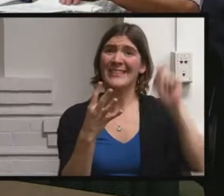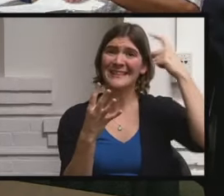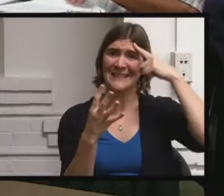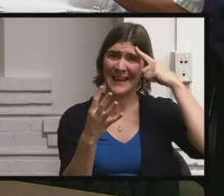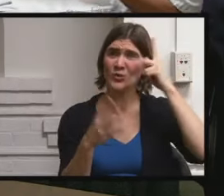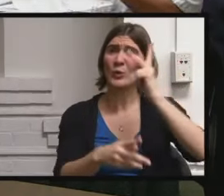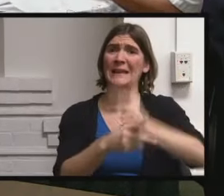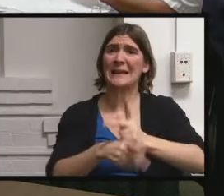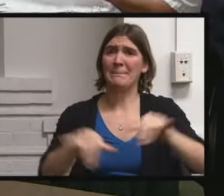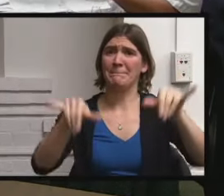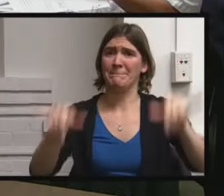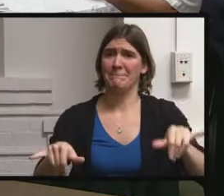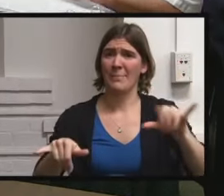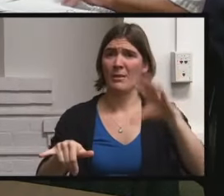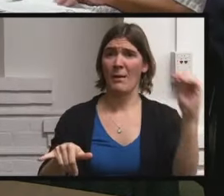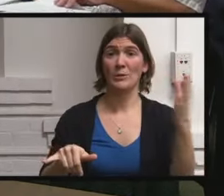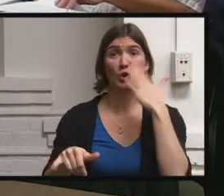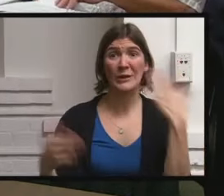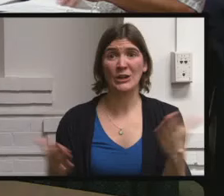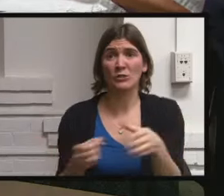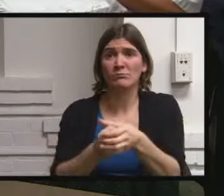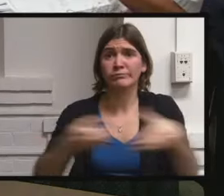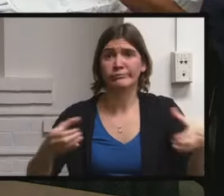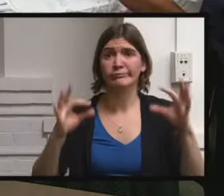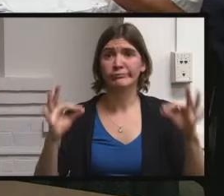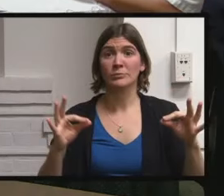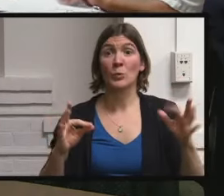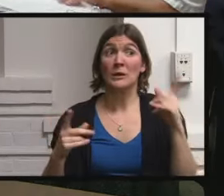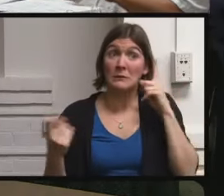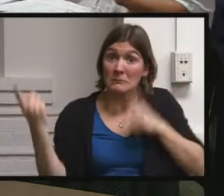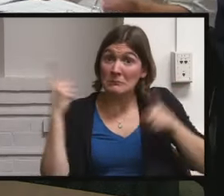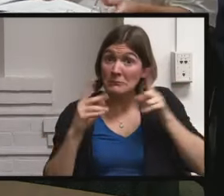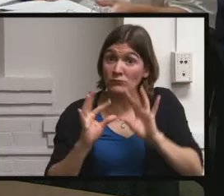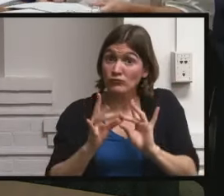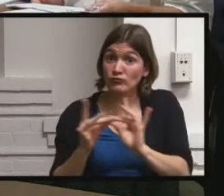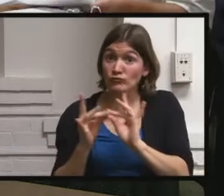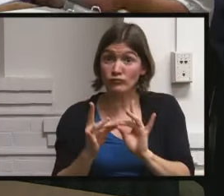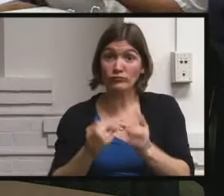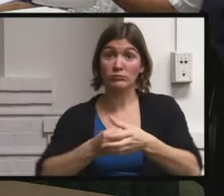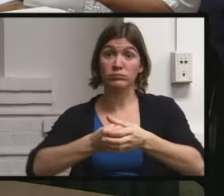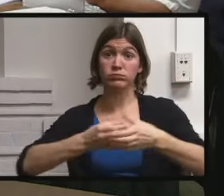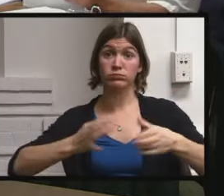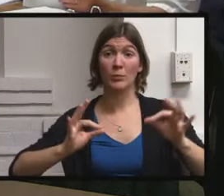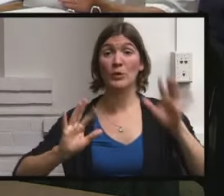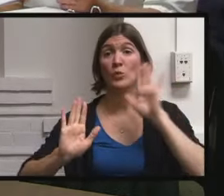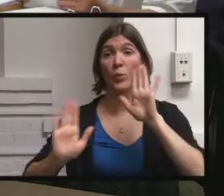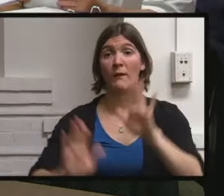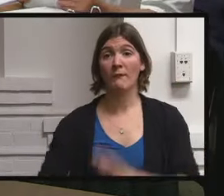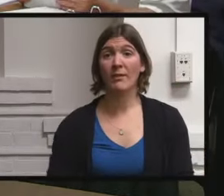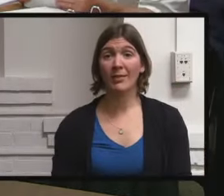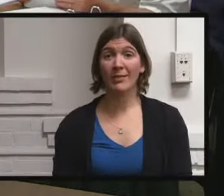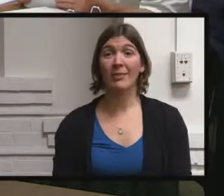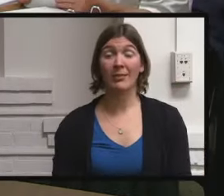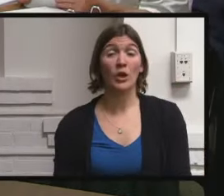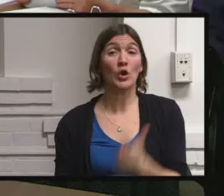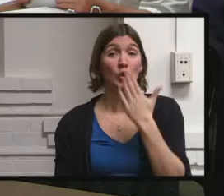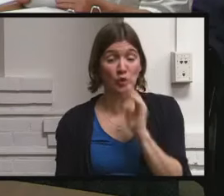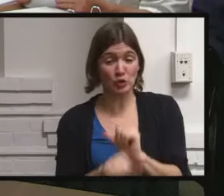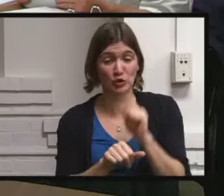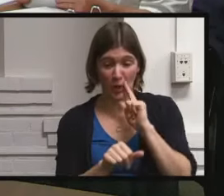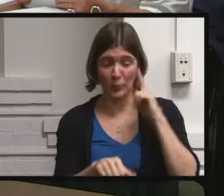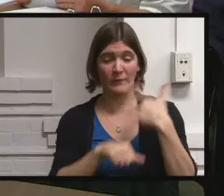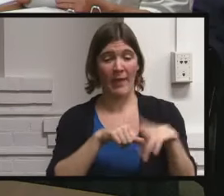Precision here and to facilitate expansion of their facility with good, high-paying quality